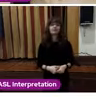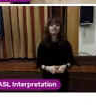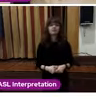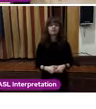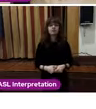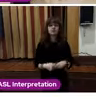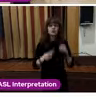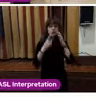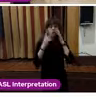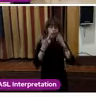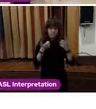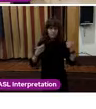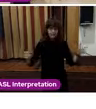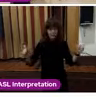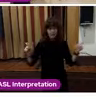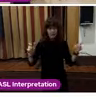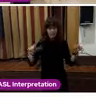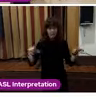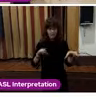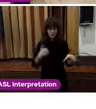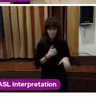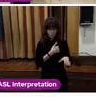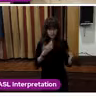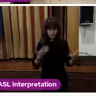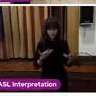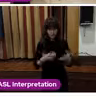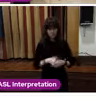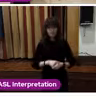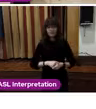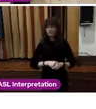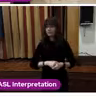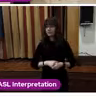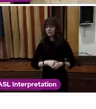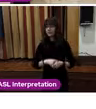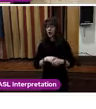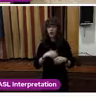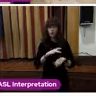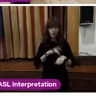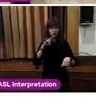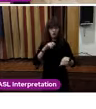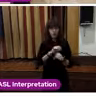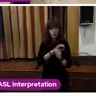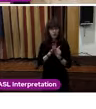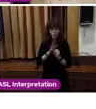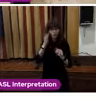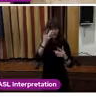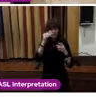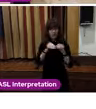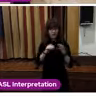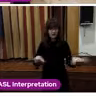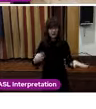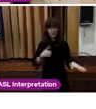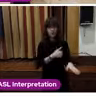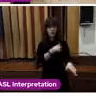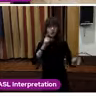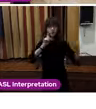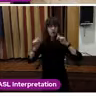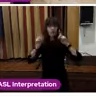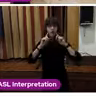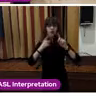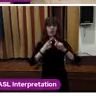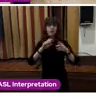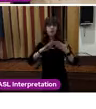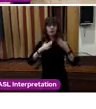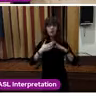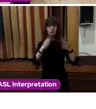the major breakthroughs that we had was at the early onset of the pandemic, we started hearing from community leaders and community